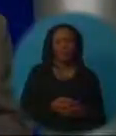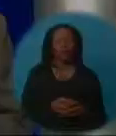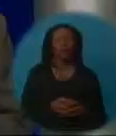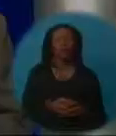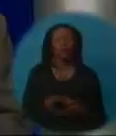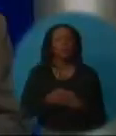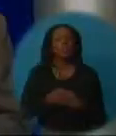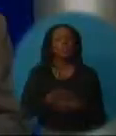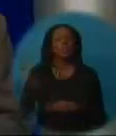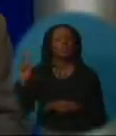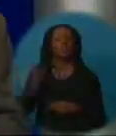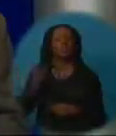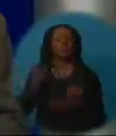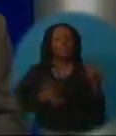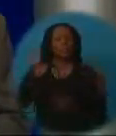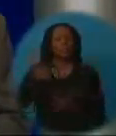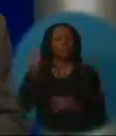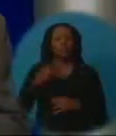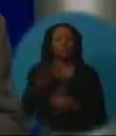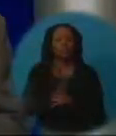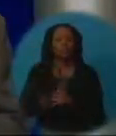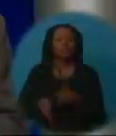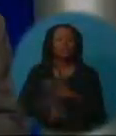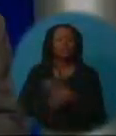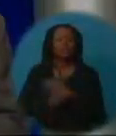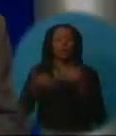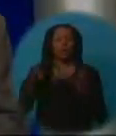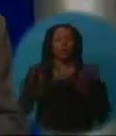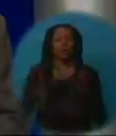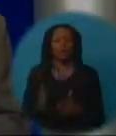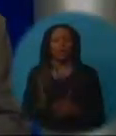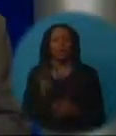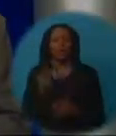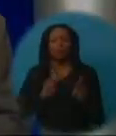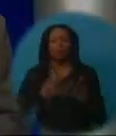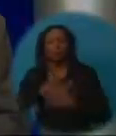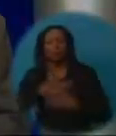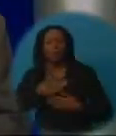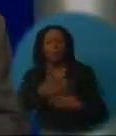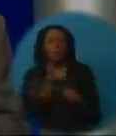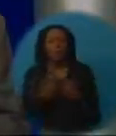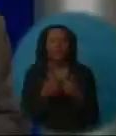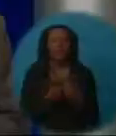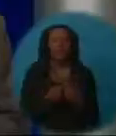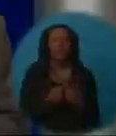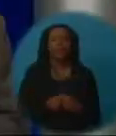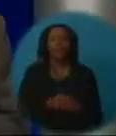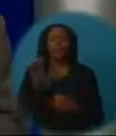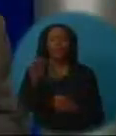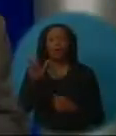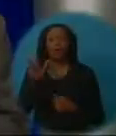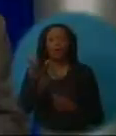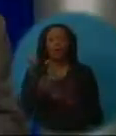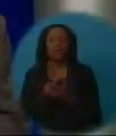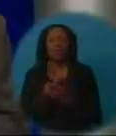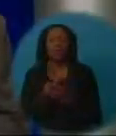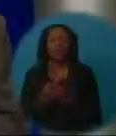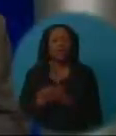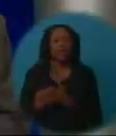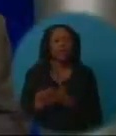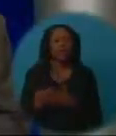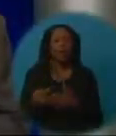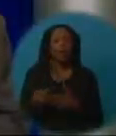There could soon be a double delight for our local footballers and football fans with a $300,000 prize money